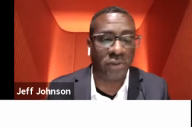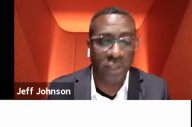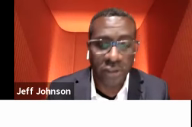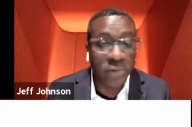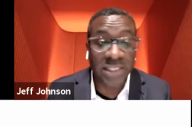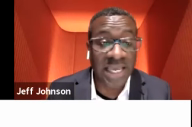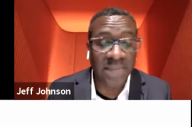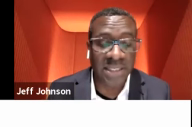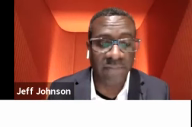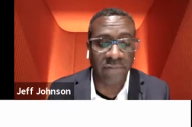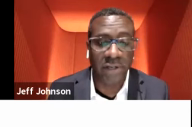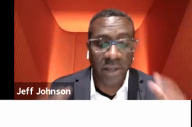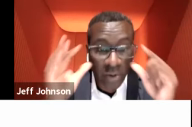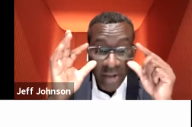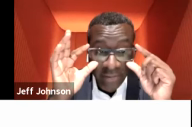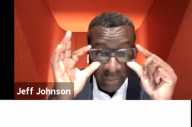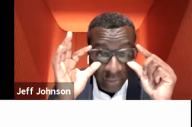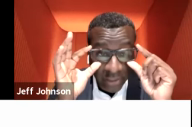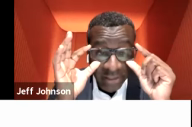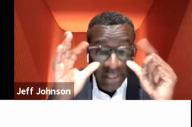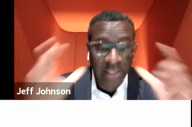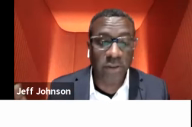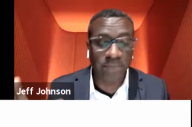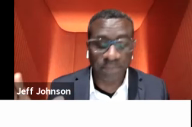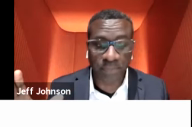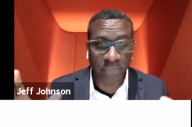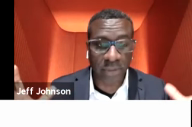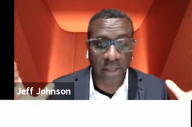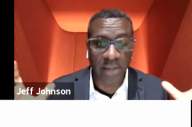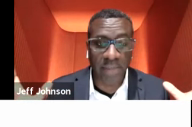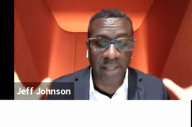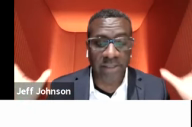you also to do the same in Denver. We are not recruiting. So,